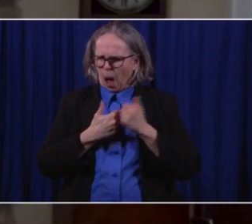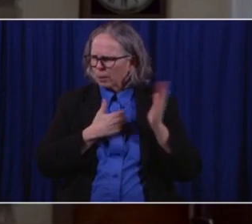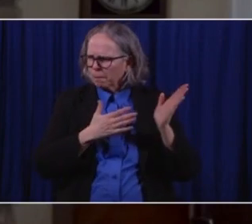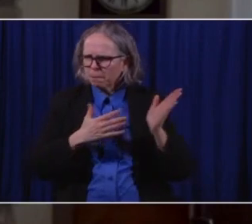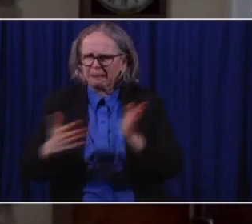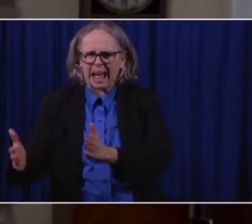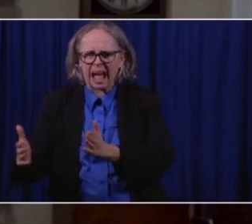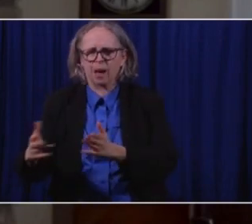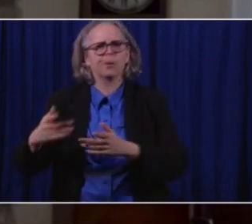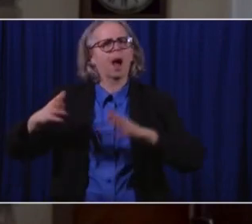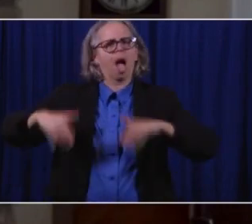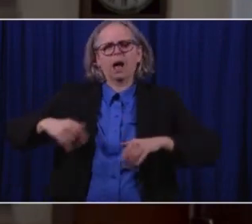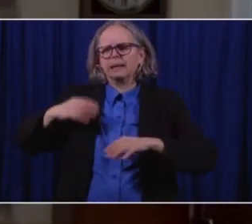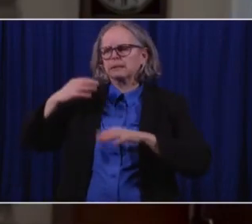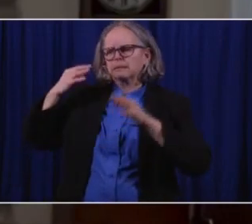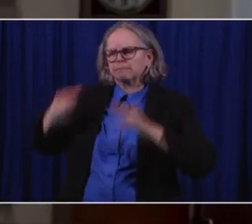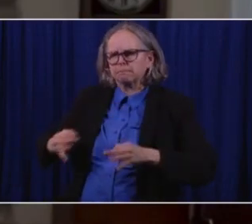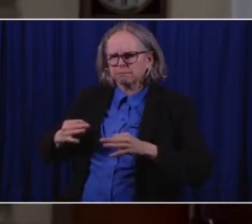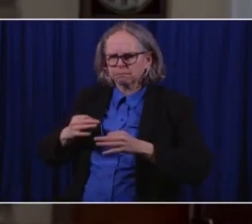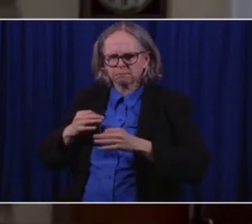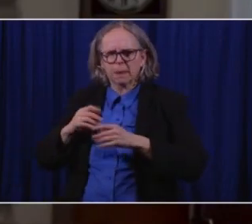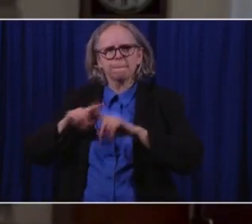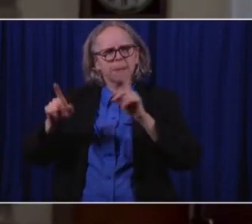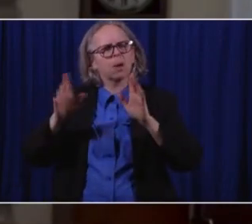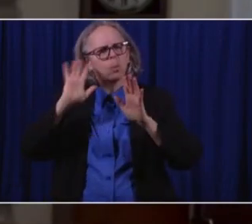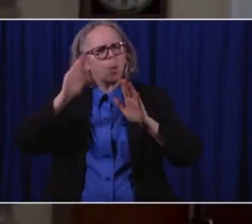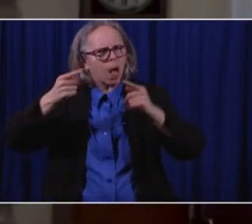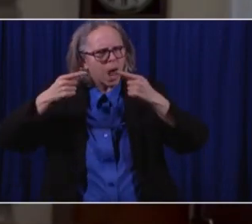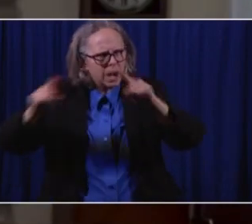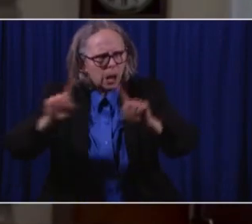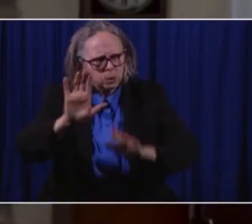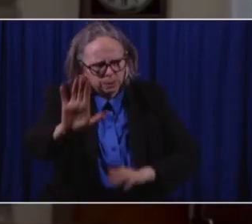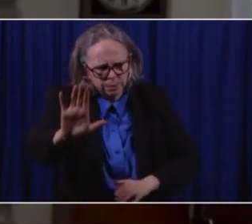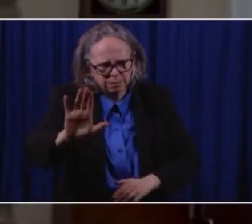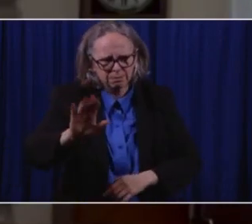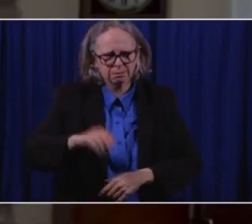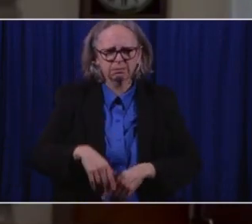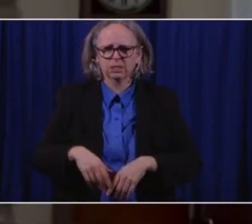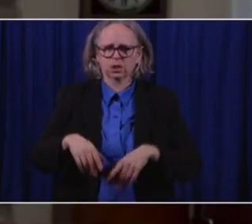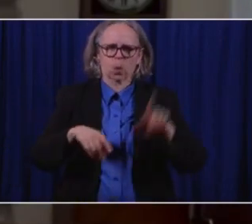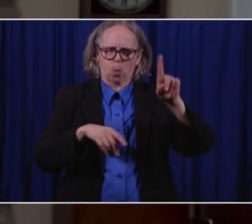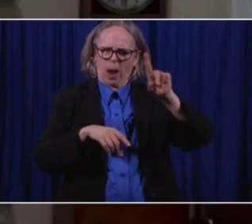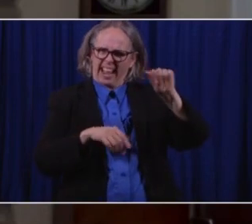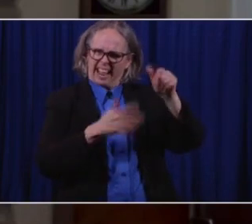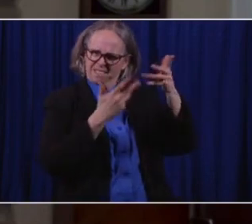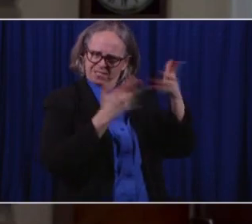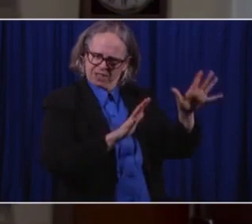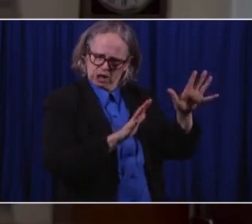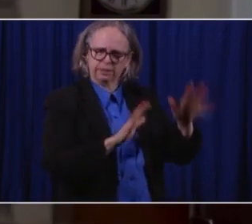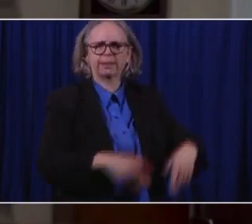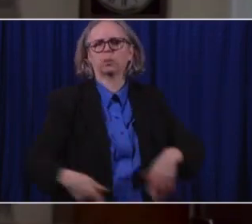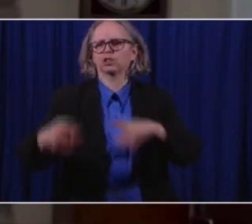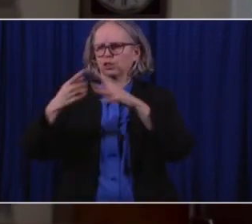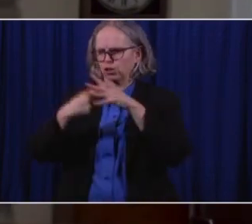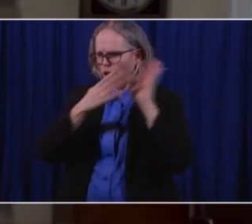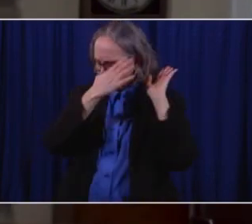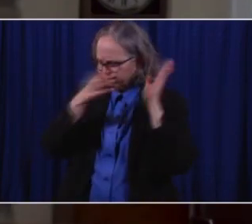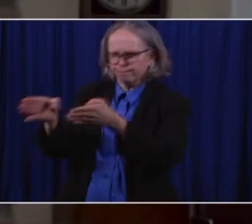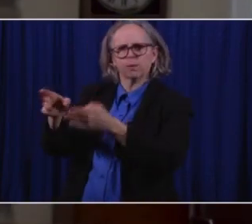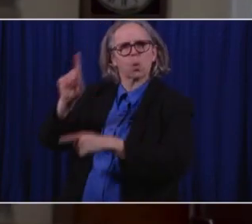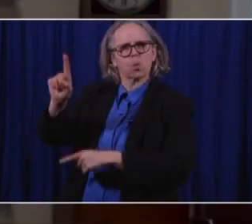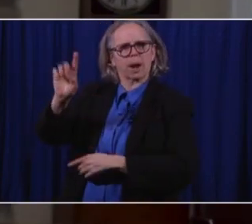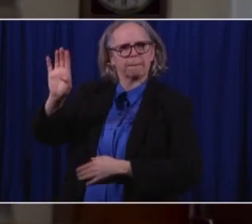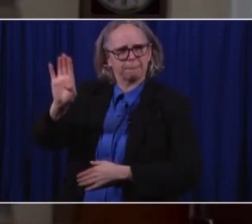will be coming up after 1A. Now, to clarify it, some of 1A will